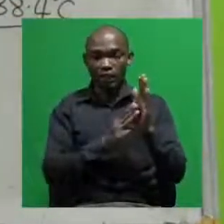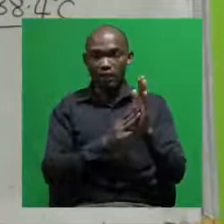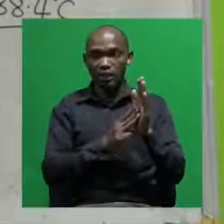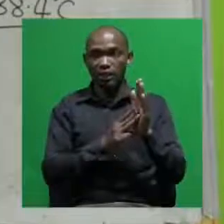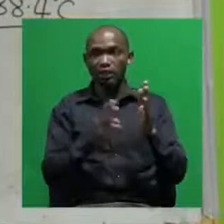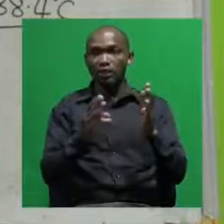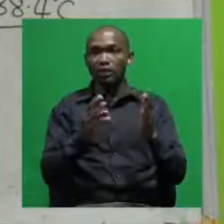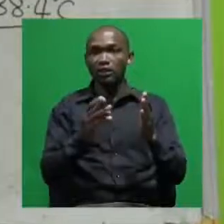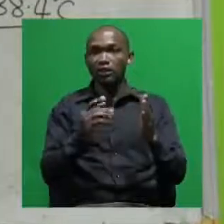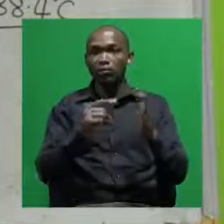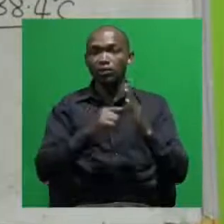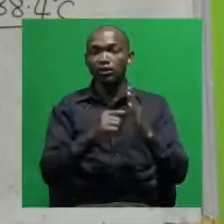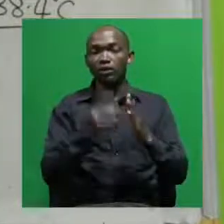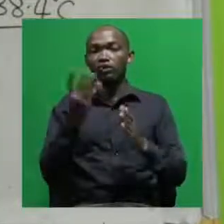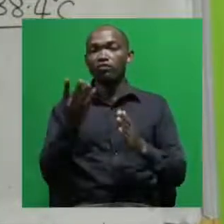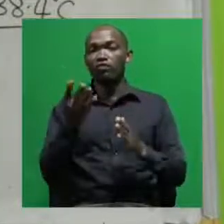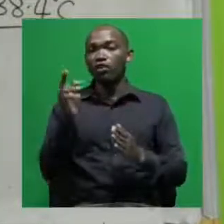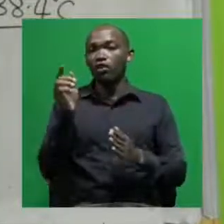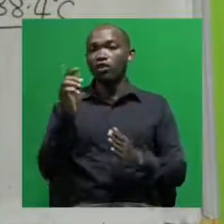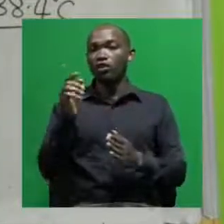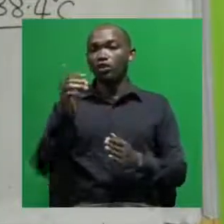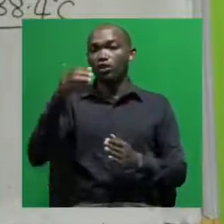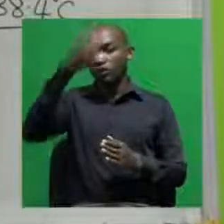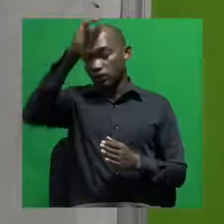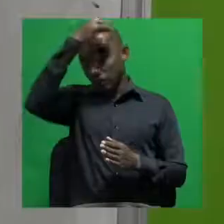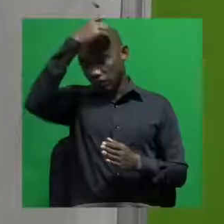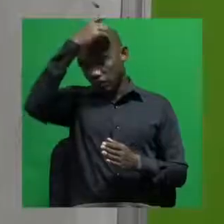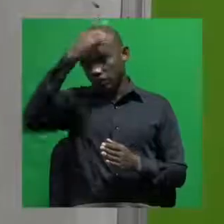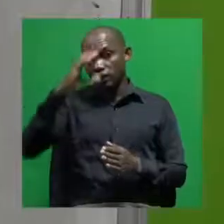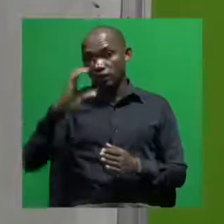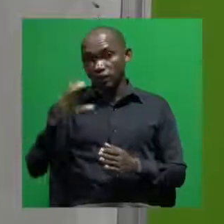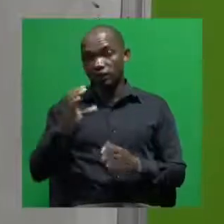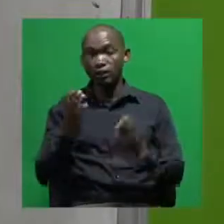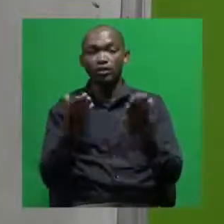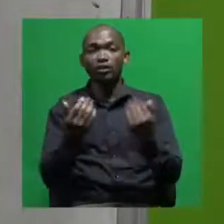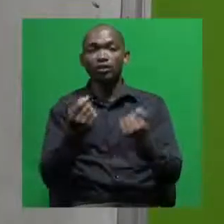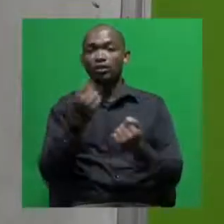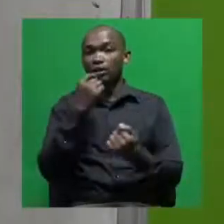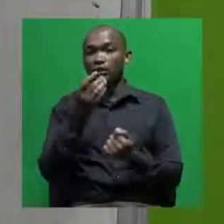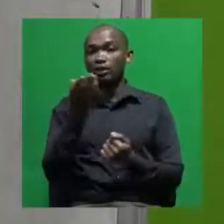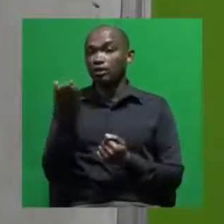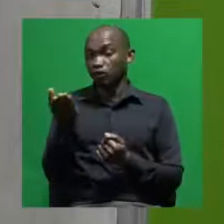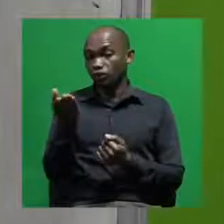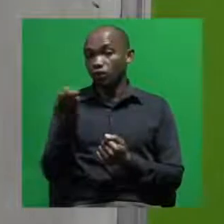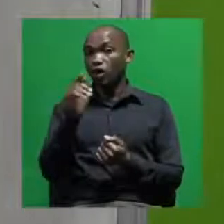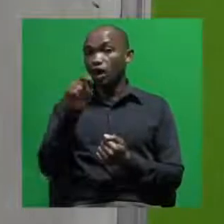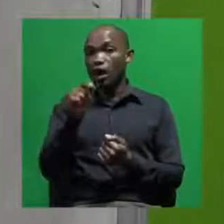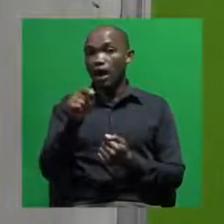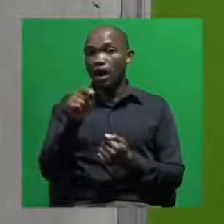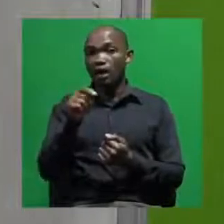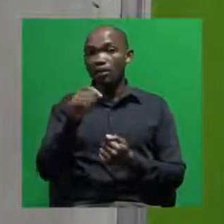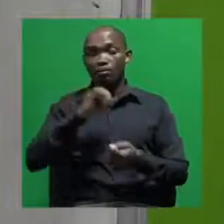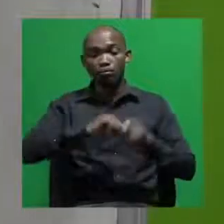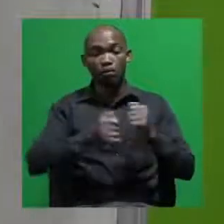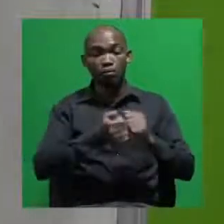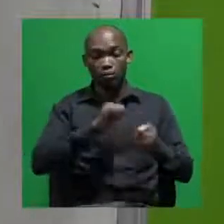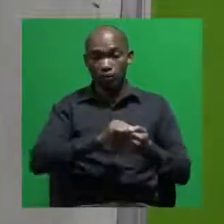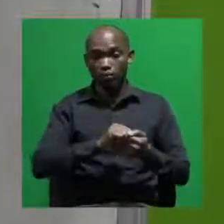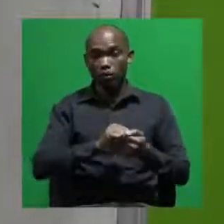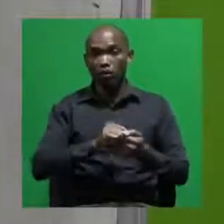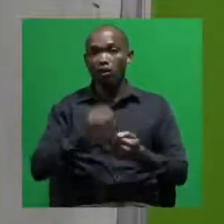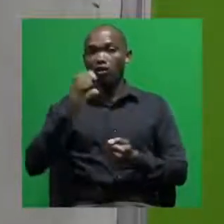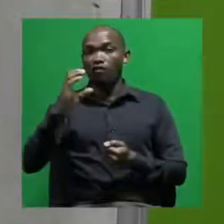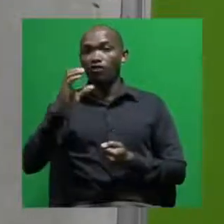We can say that possibly you are affected with the COVID-19,